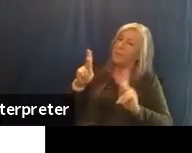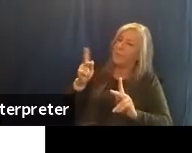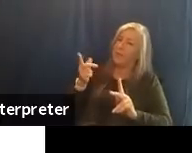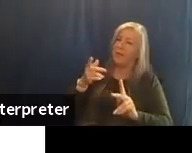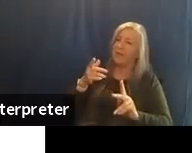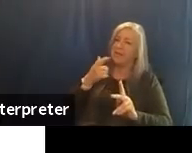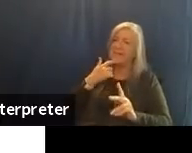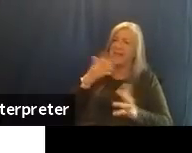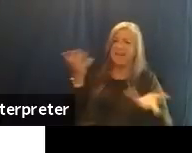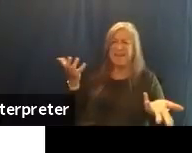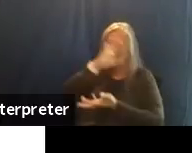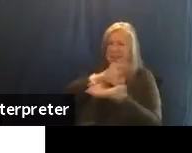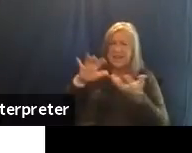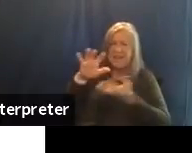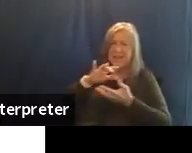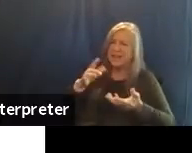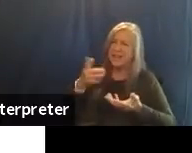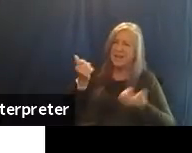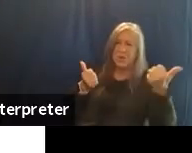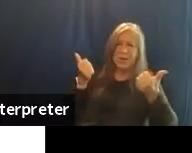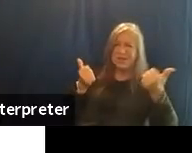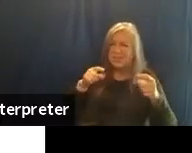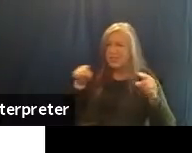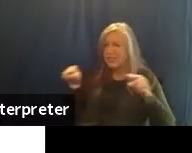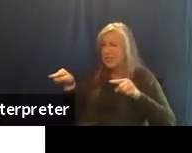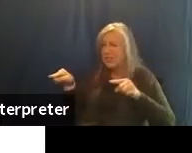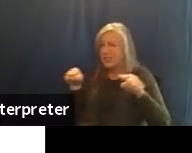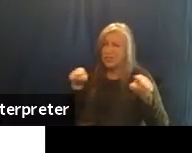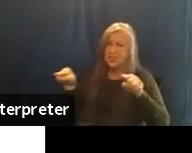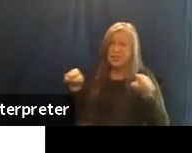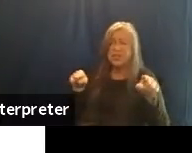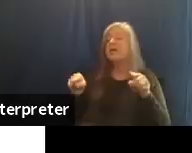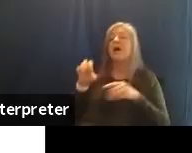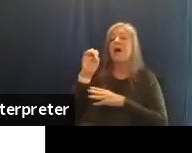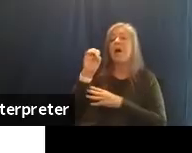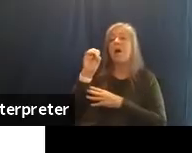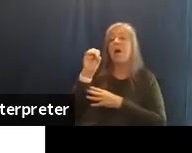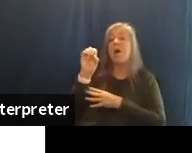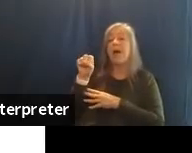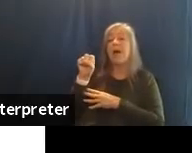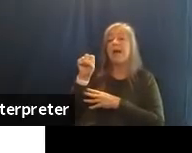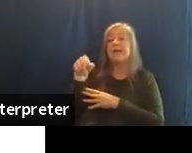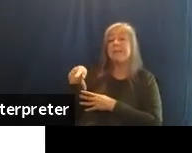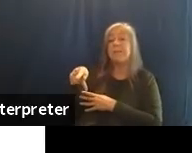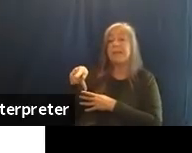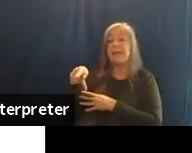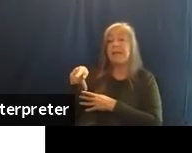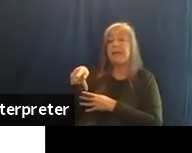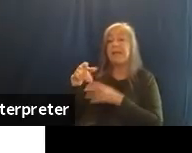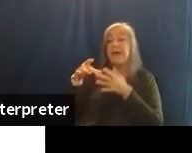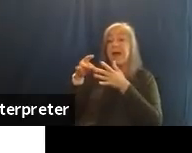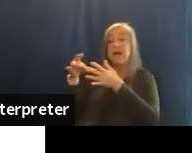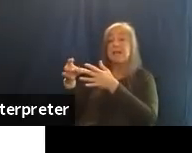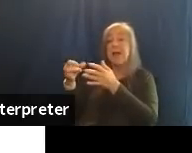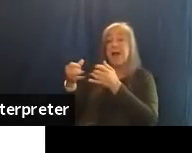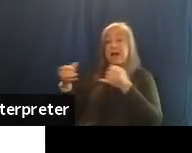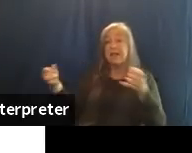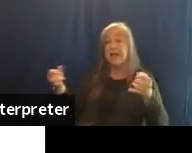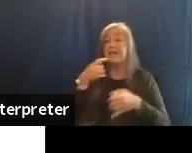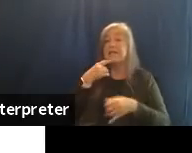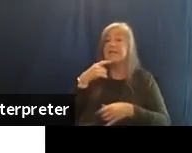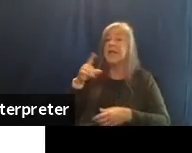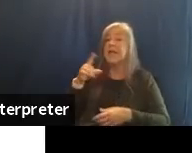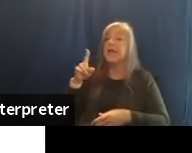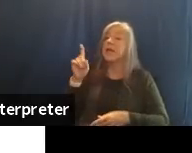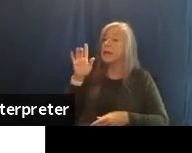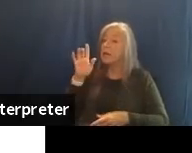confusion, some of it is coming from the fact that OSPI guidelines do say that a student can opt to wear a face shield rather than a mask.